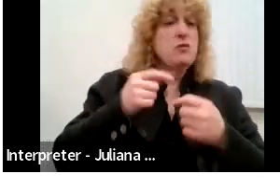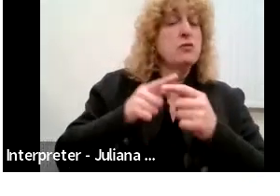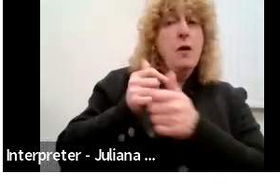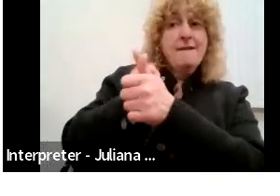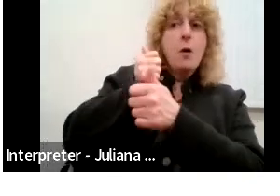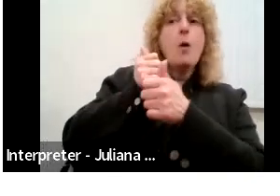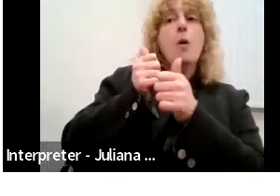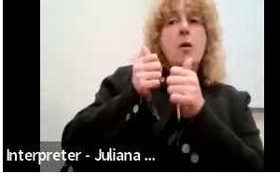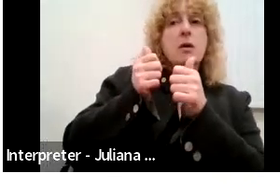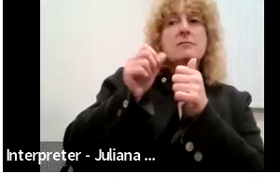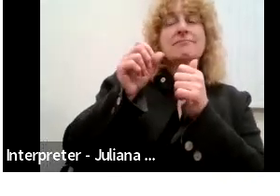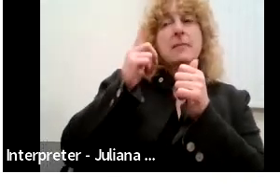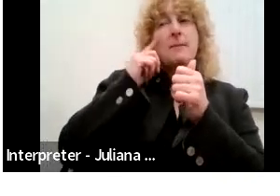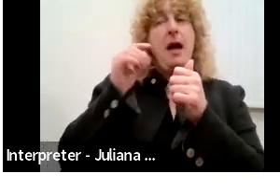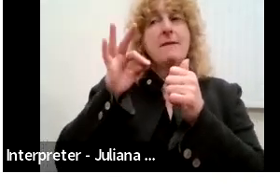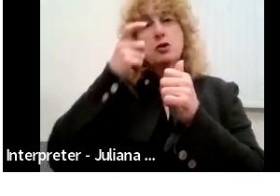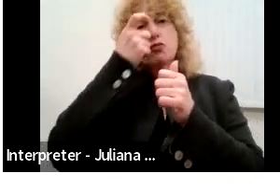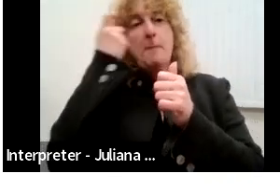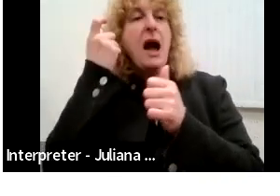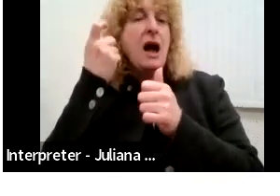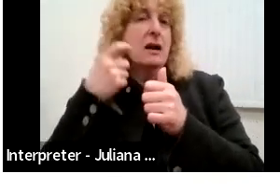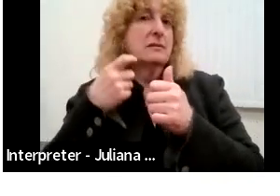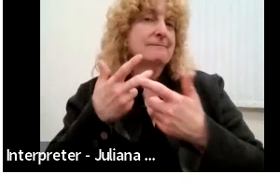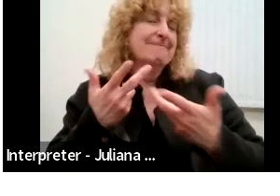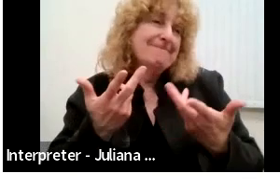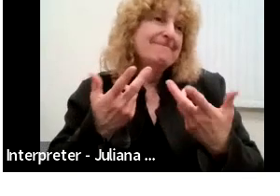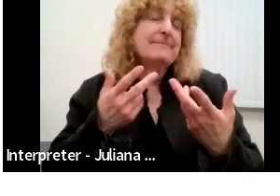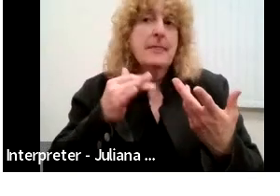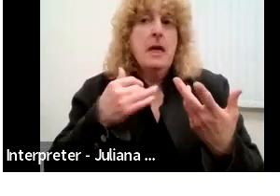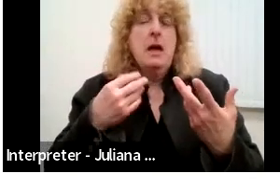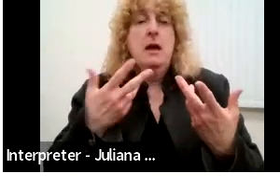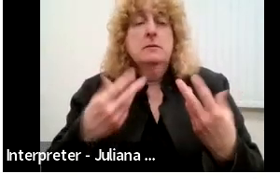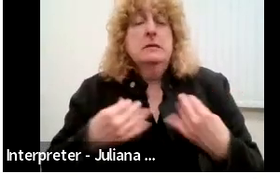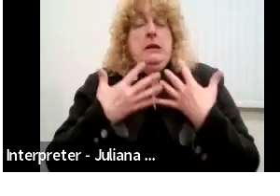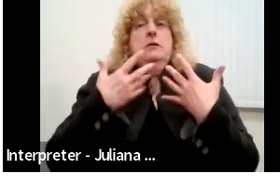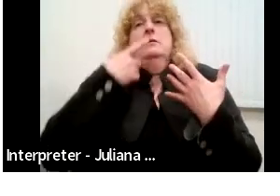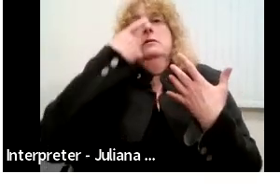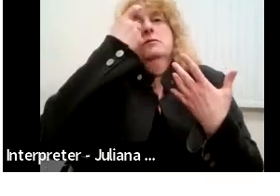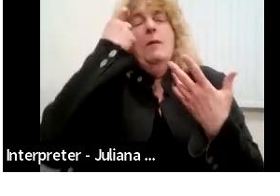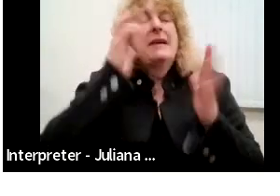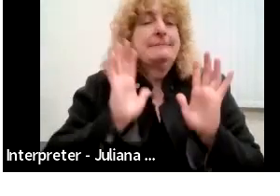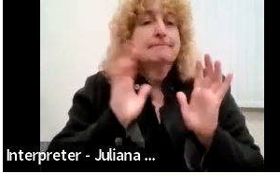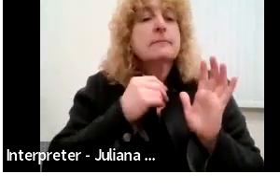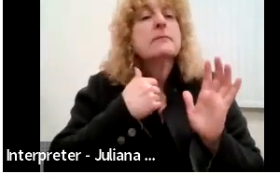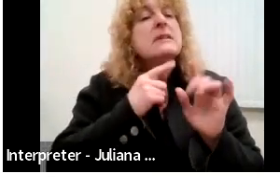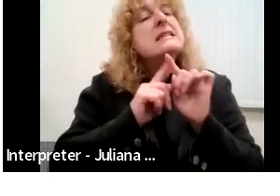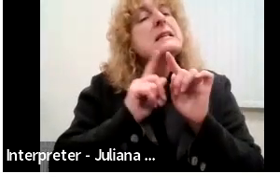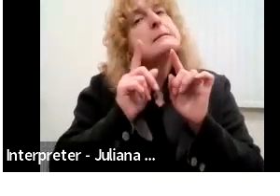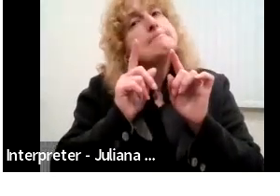of trauma. So you could have different causes of disability, but still need the same kinds of AT.